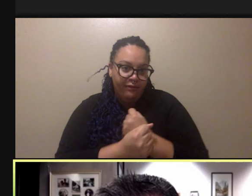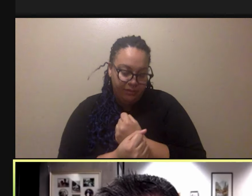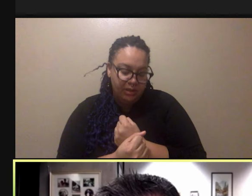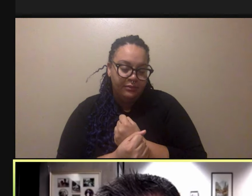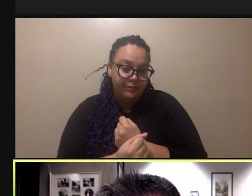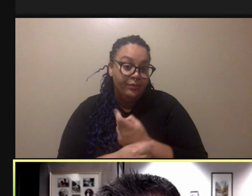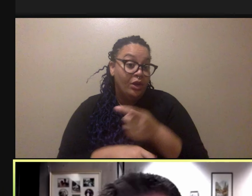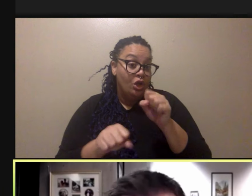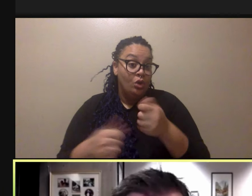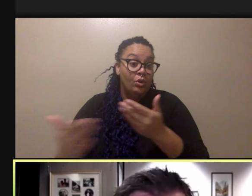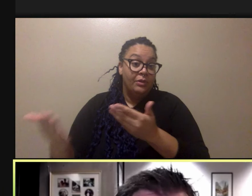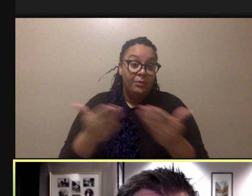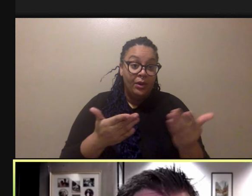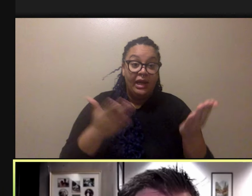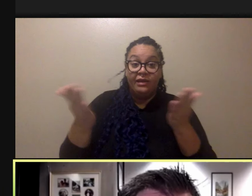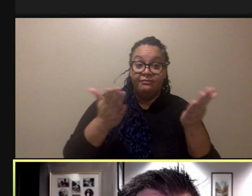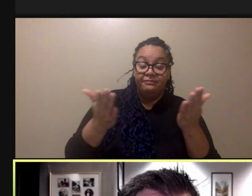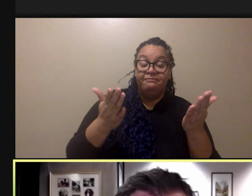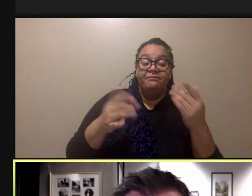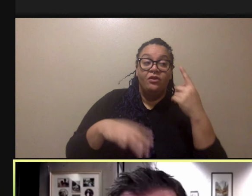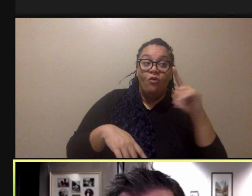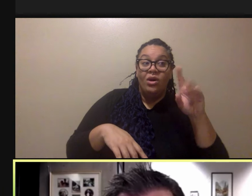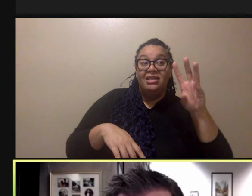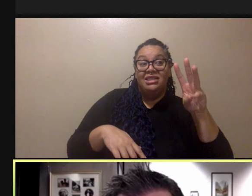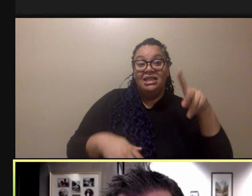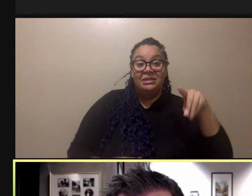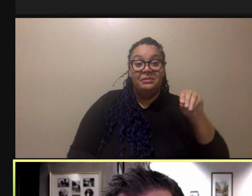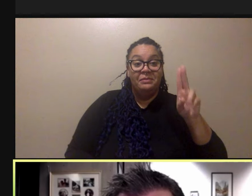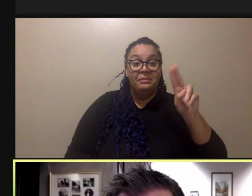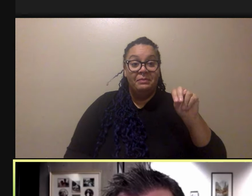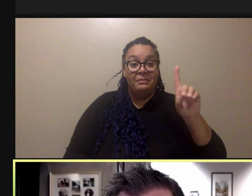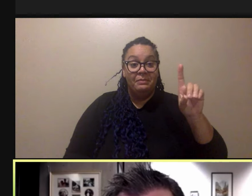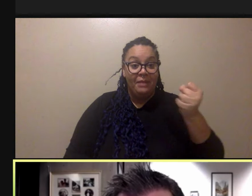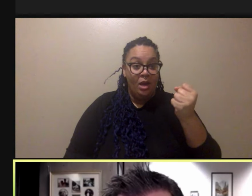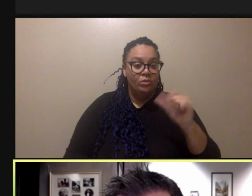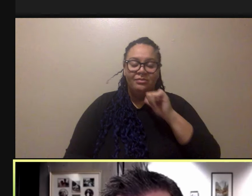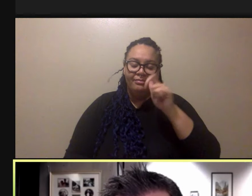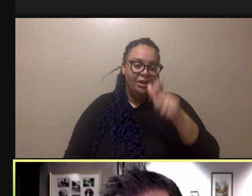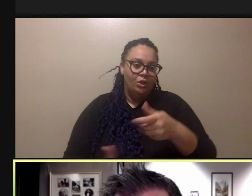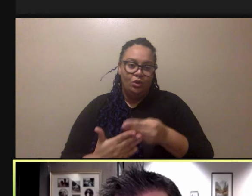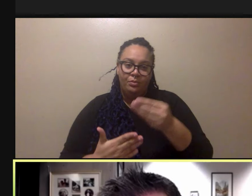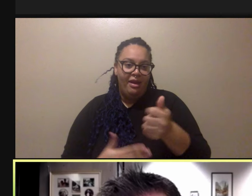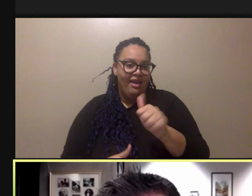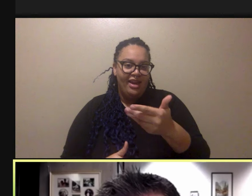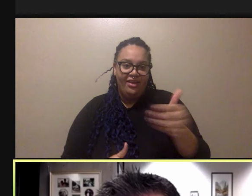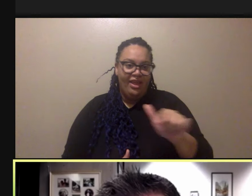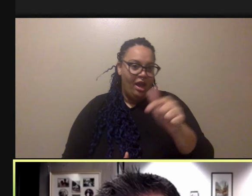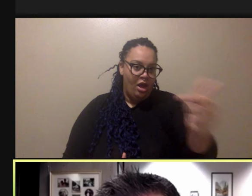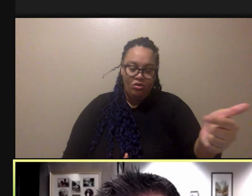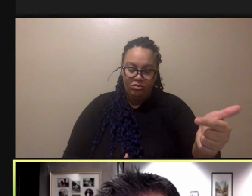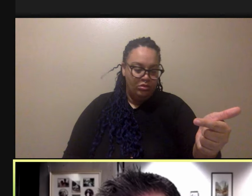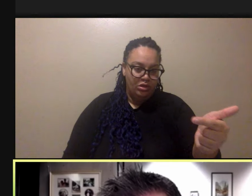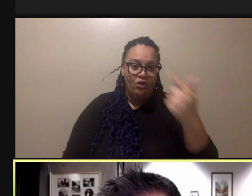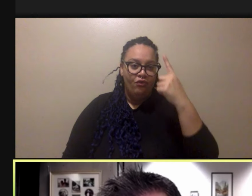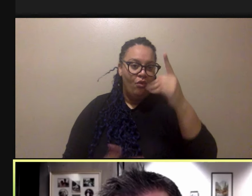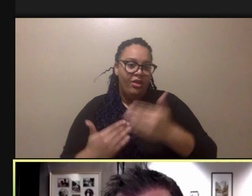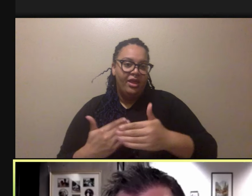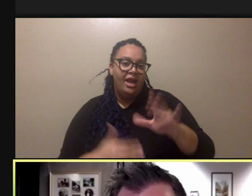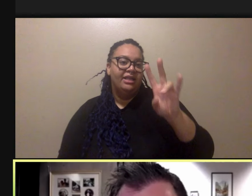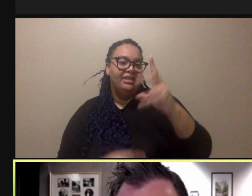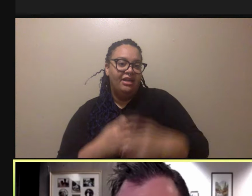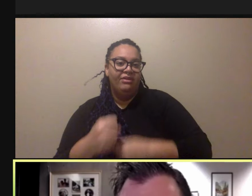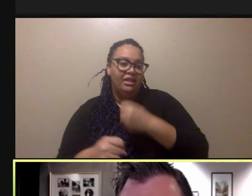You could bring over a servant for 6 pounds each and didn't have to pay anything else after that for the next